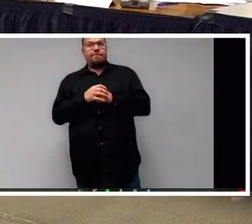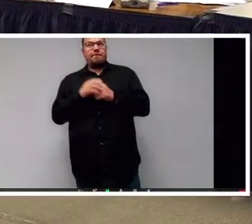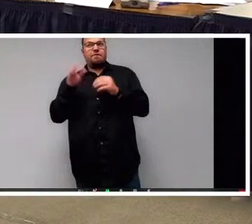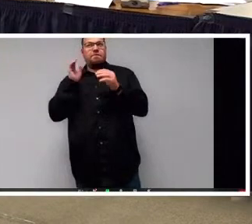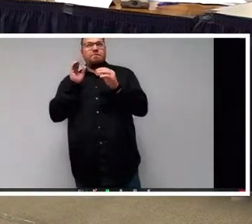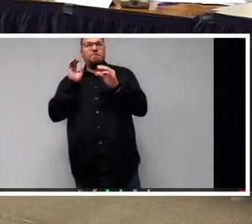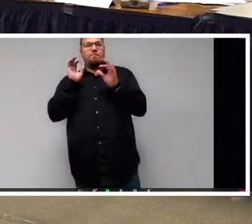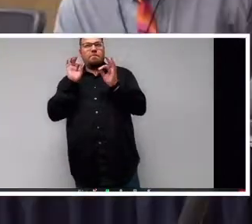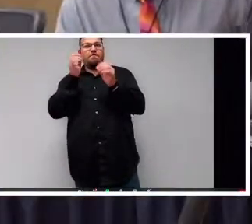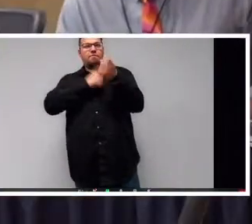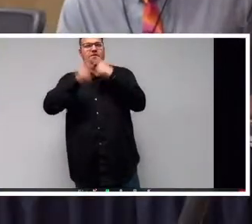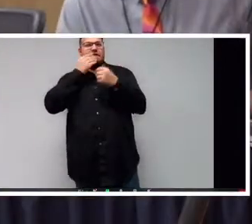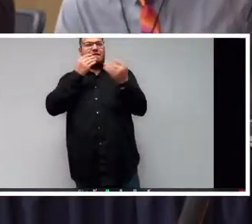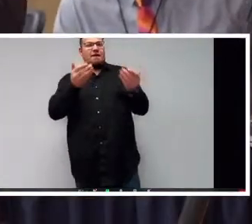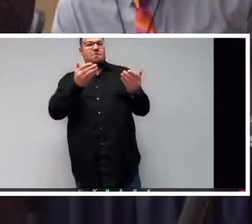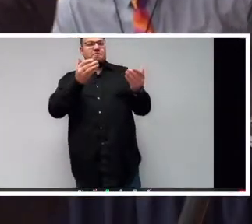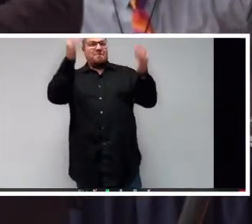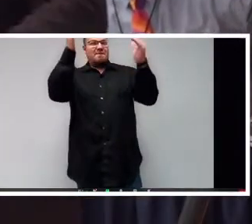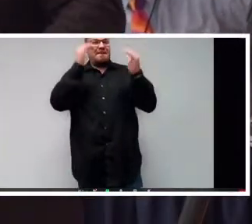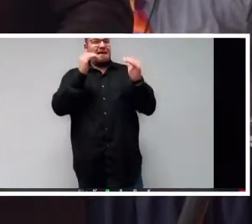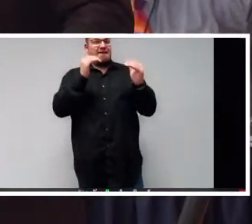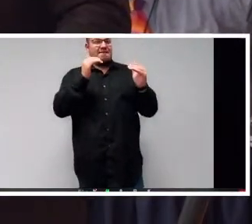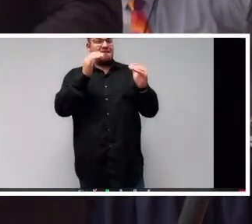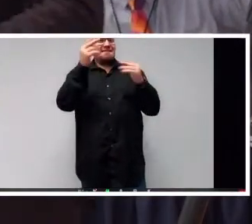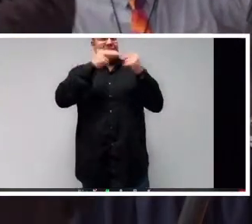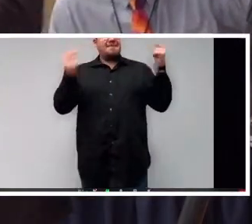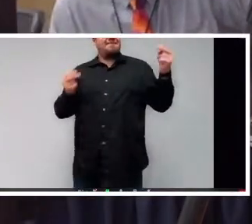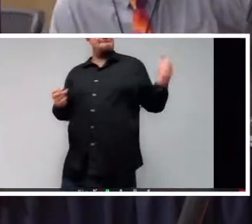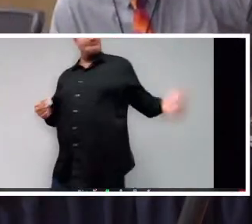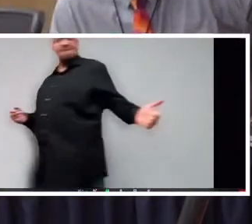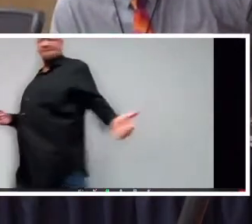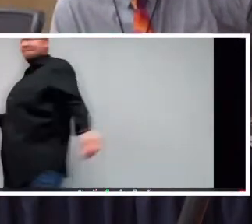you, to the next slide. And